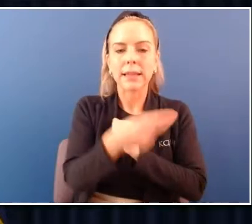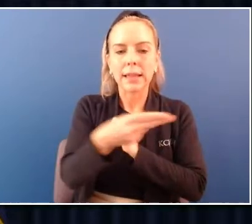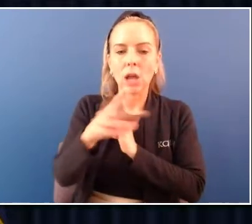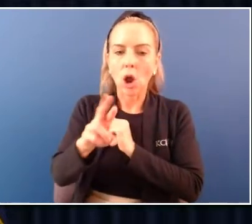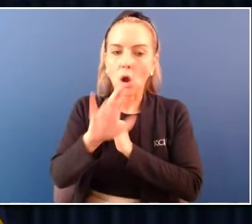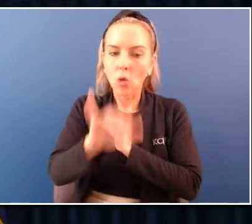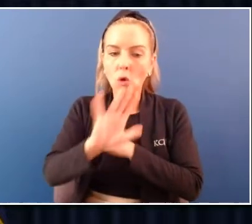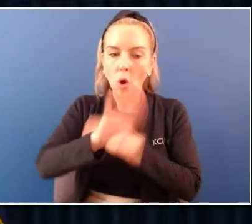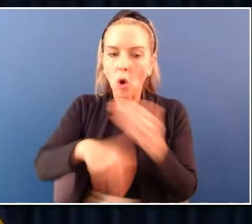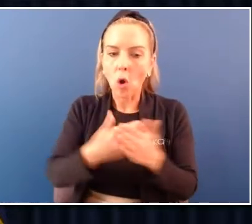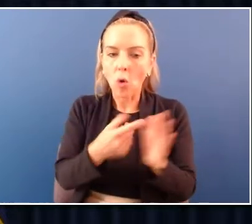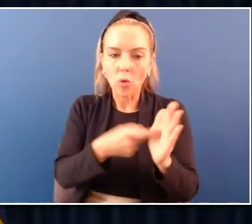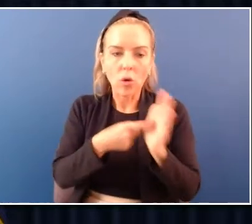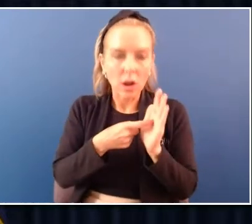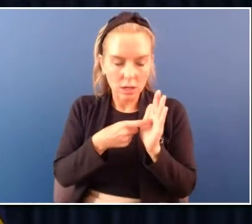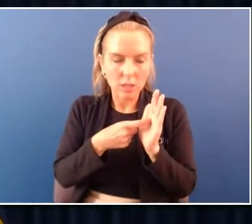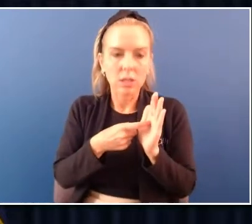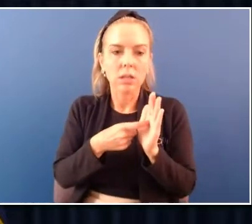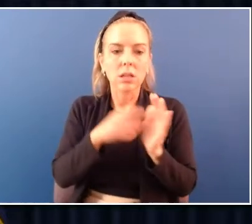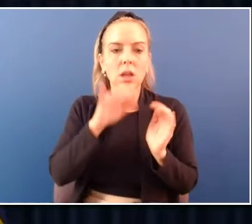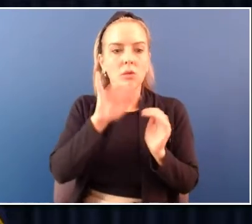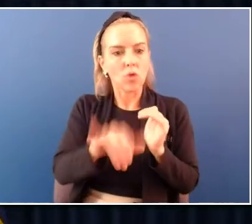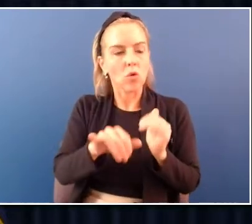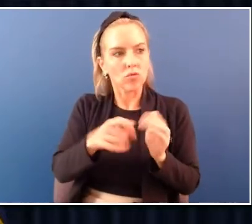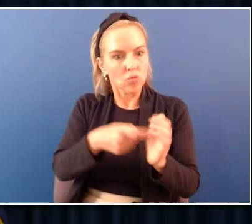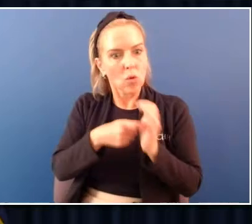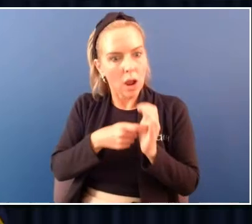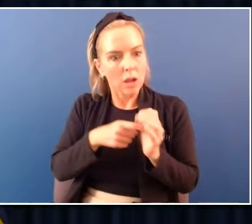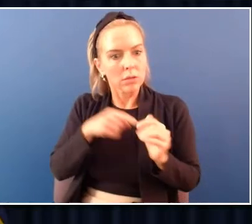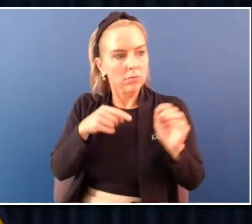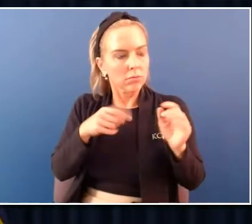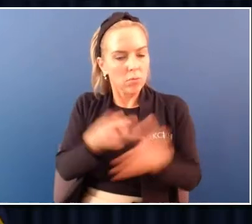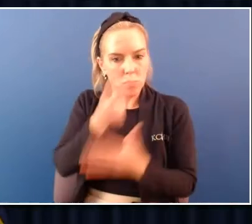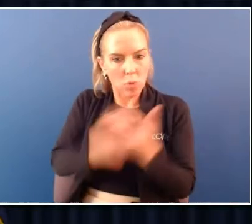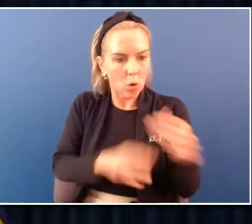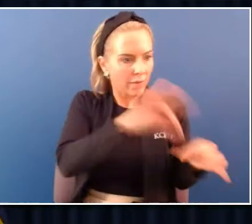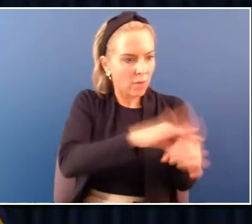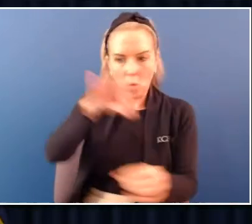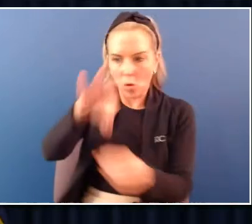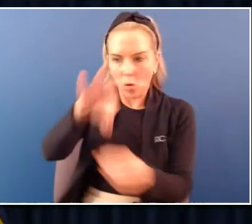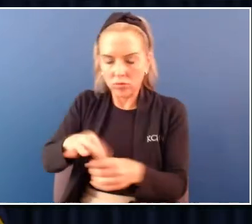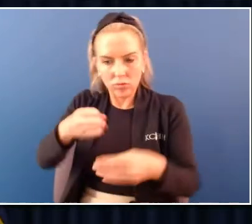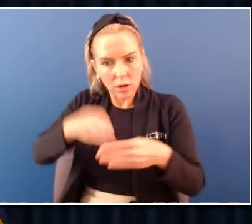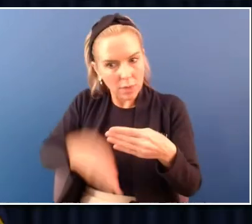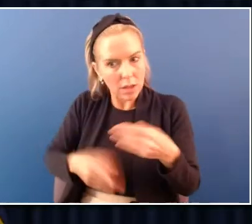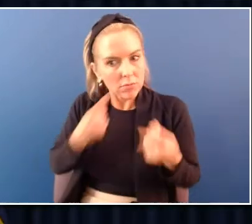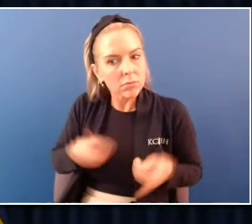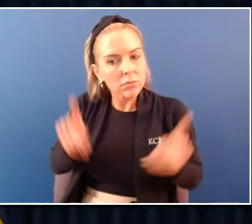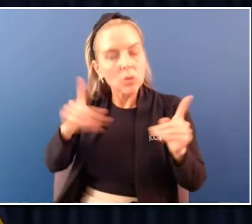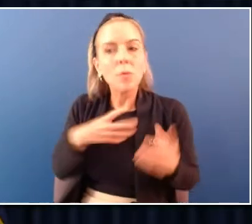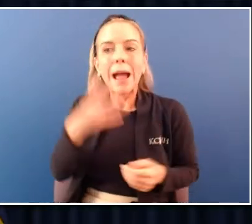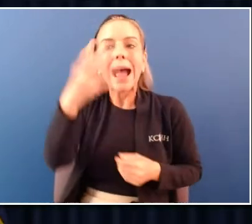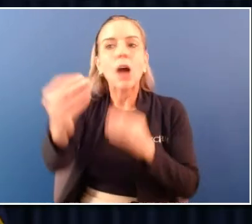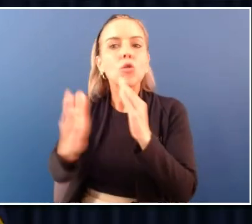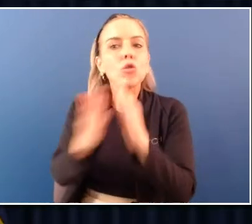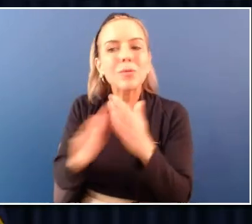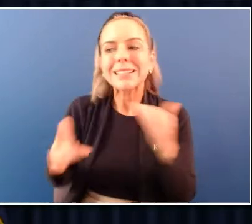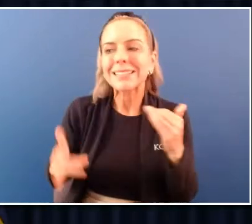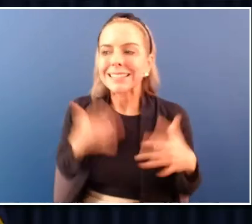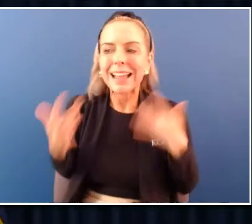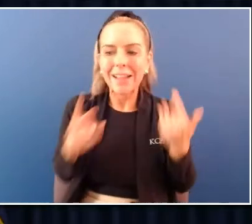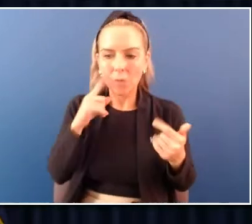required, bipartisan votes to get done. And then when I'm out in communities, it's exciting for